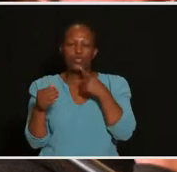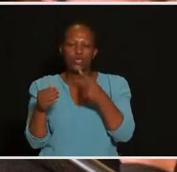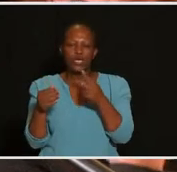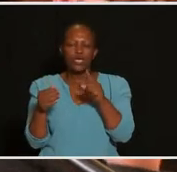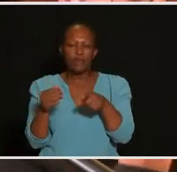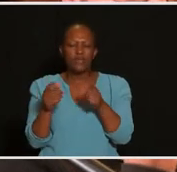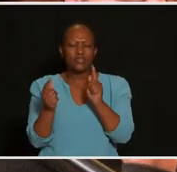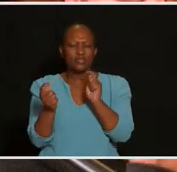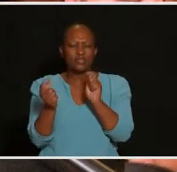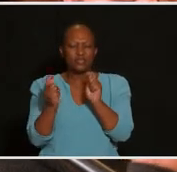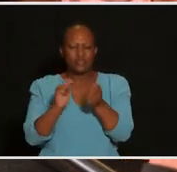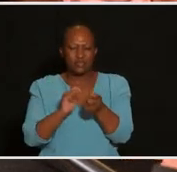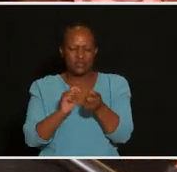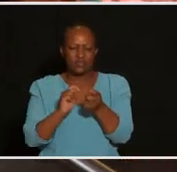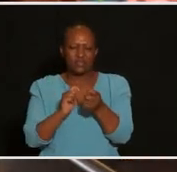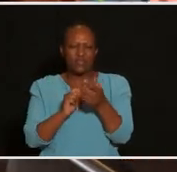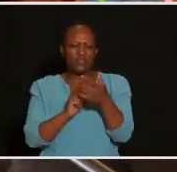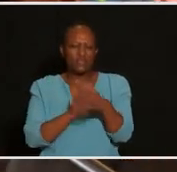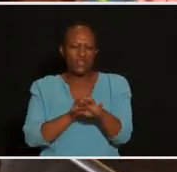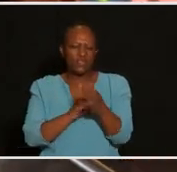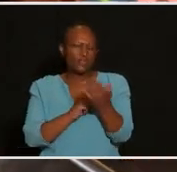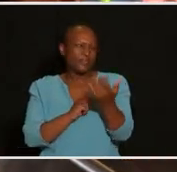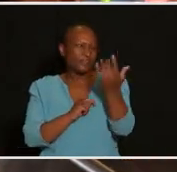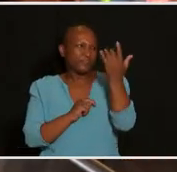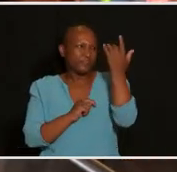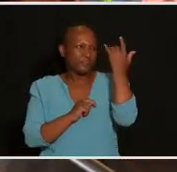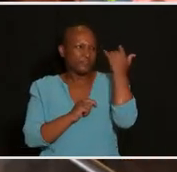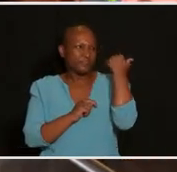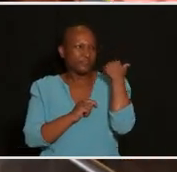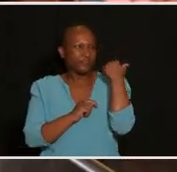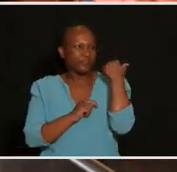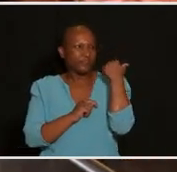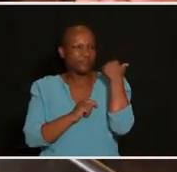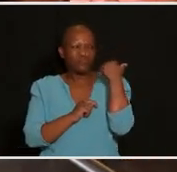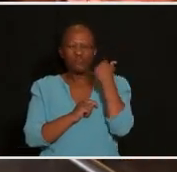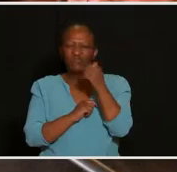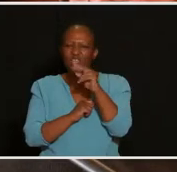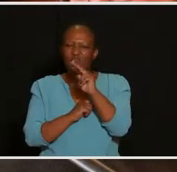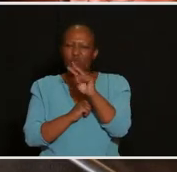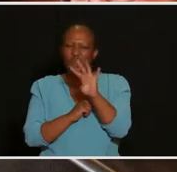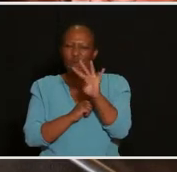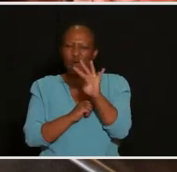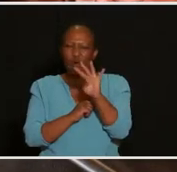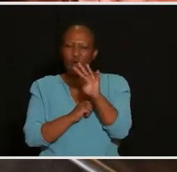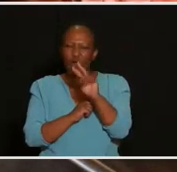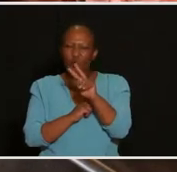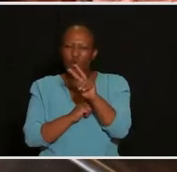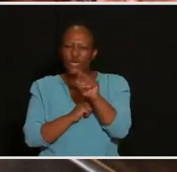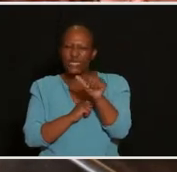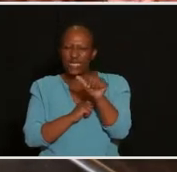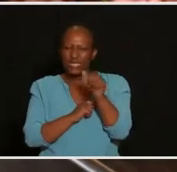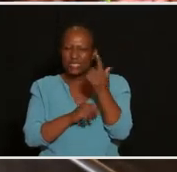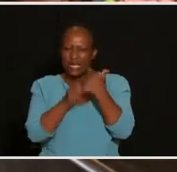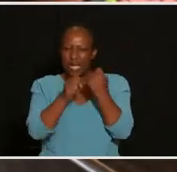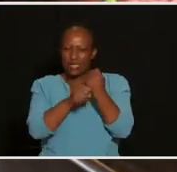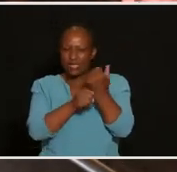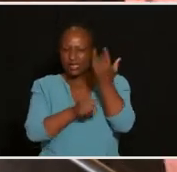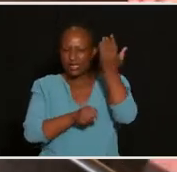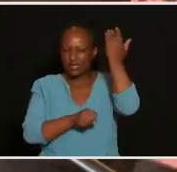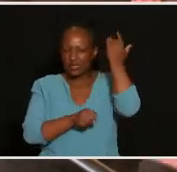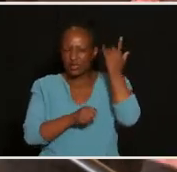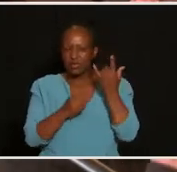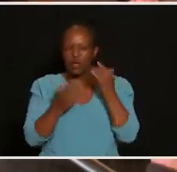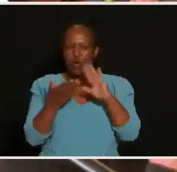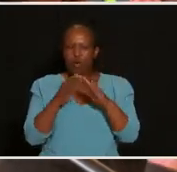reviewed it was done about 24 if not 26 years ago and the status quo in the communities